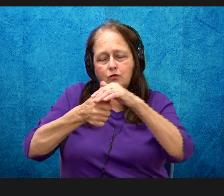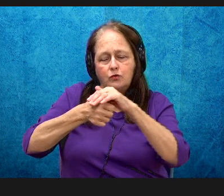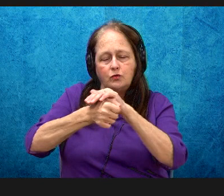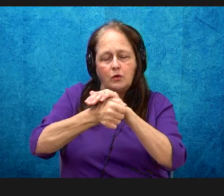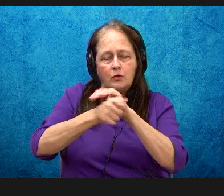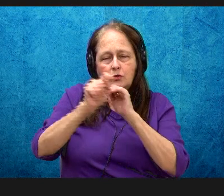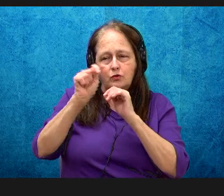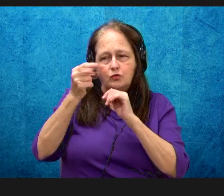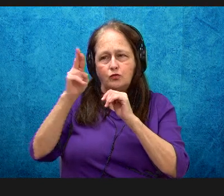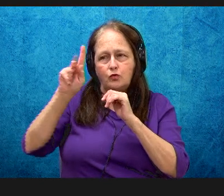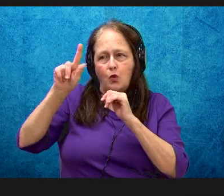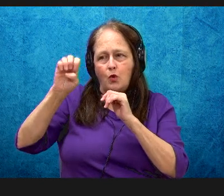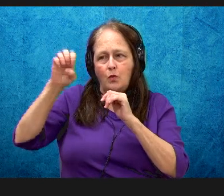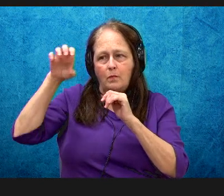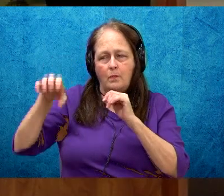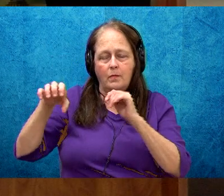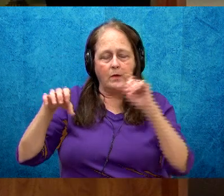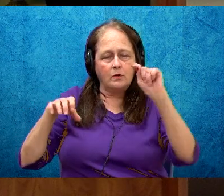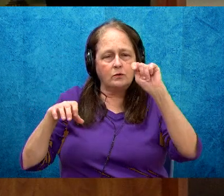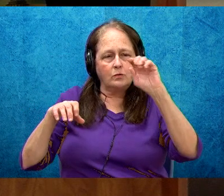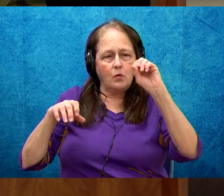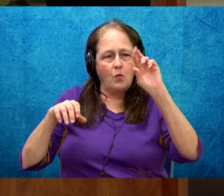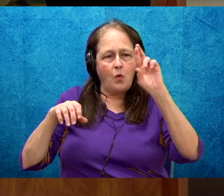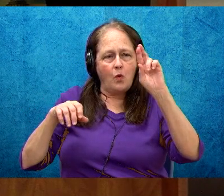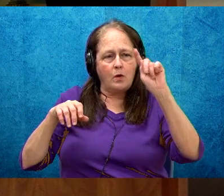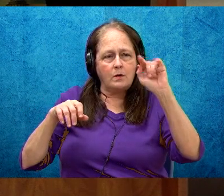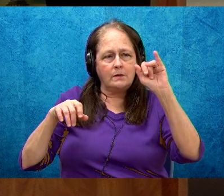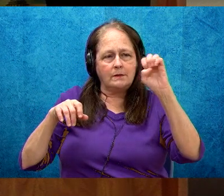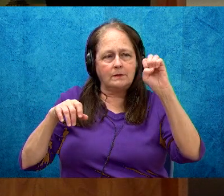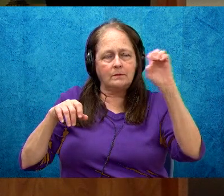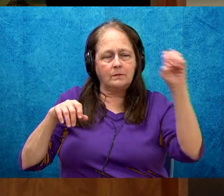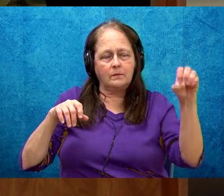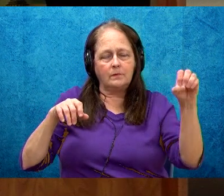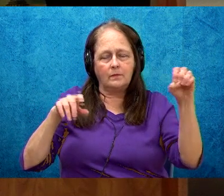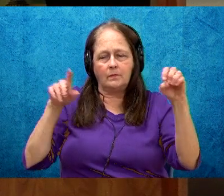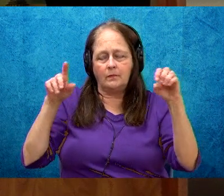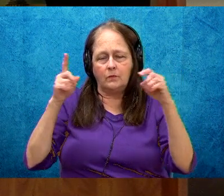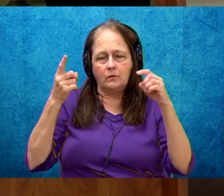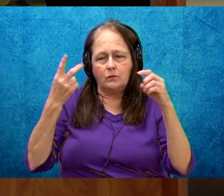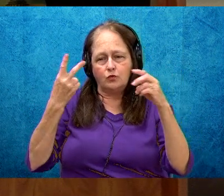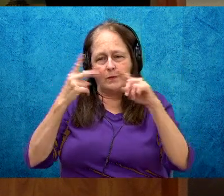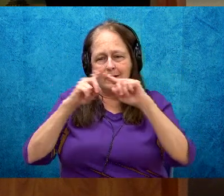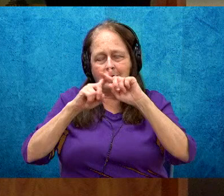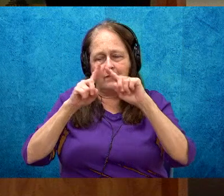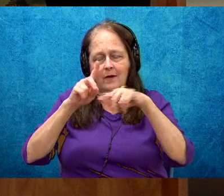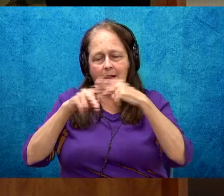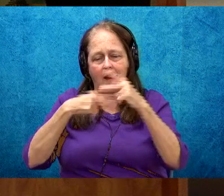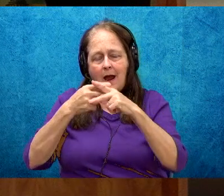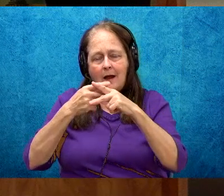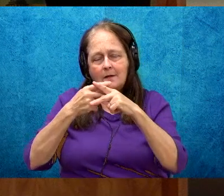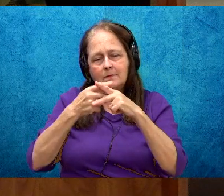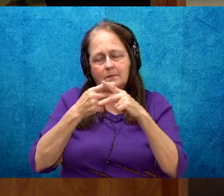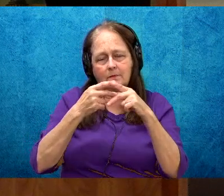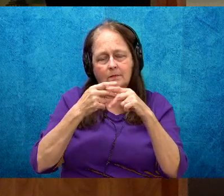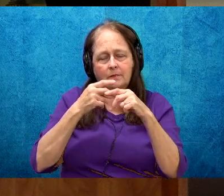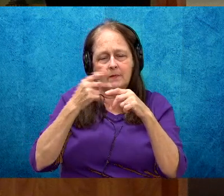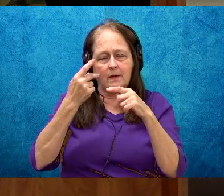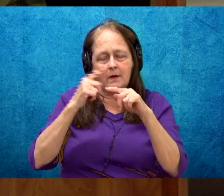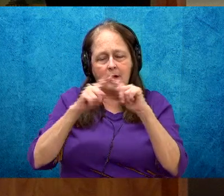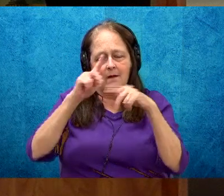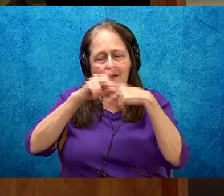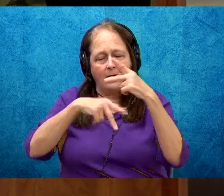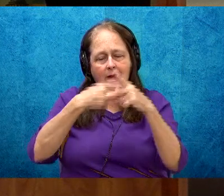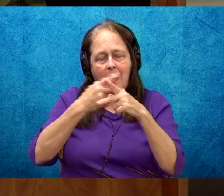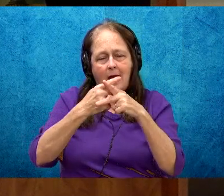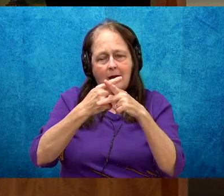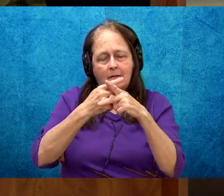and tortoises. What are they doing here? In the beginning, we talked about text structure, and we understood that there are different types of text